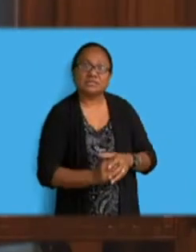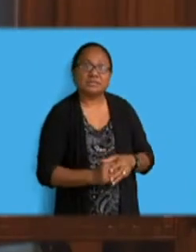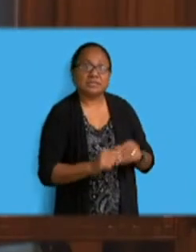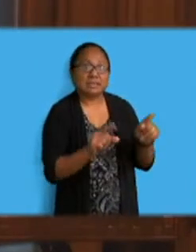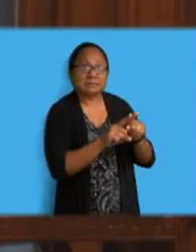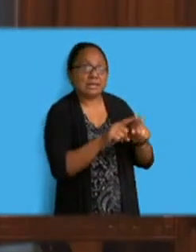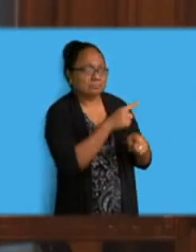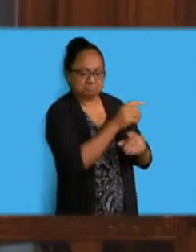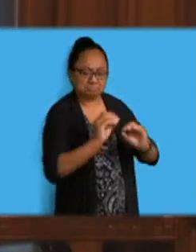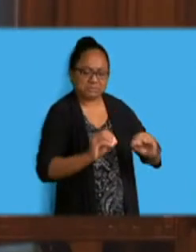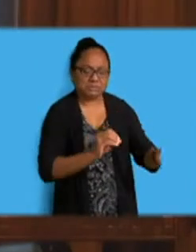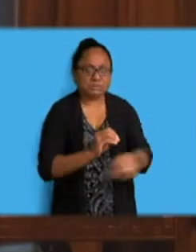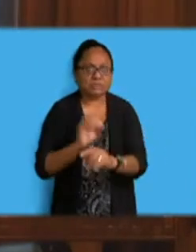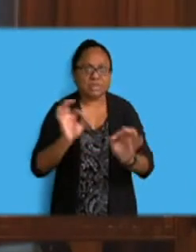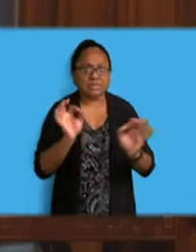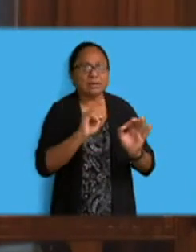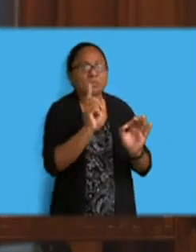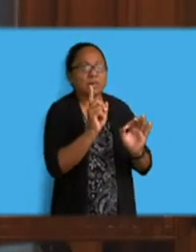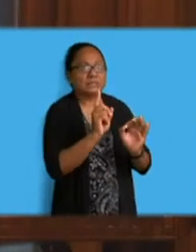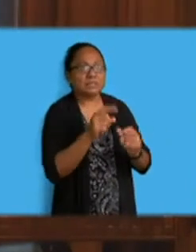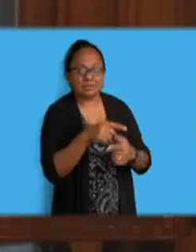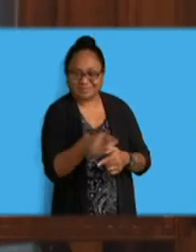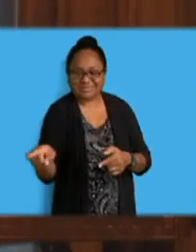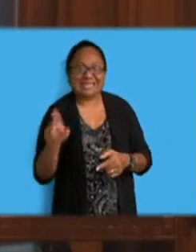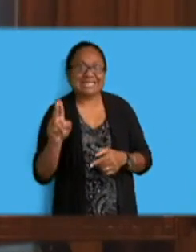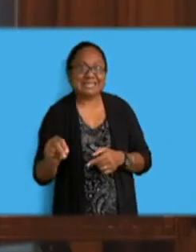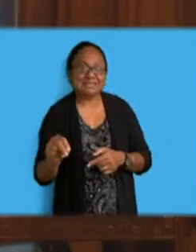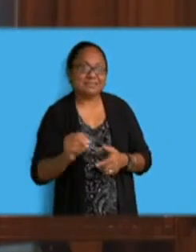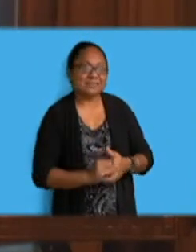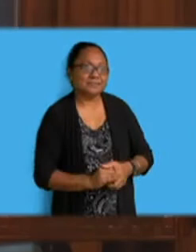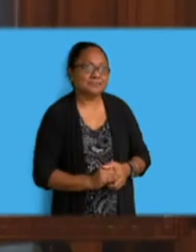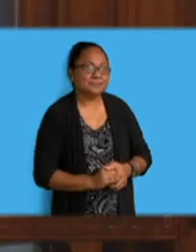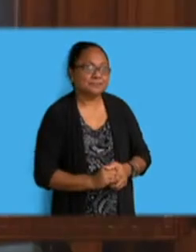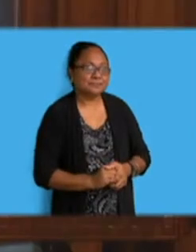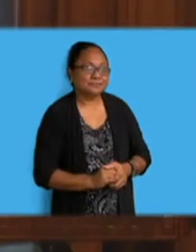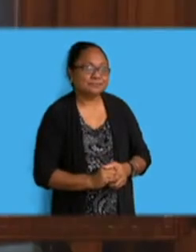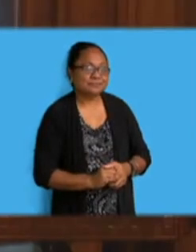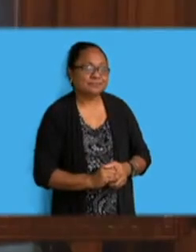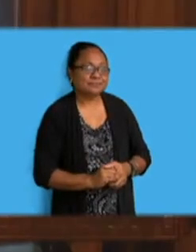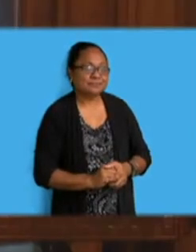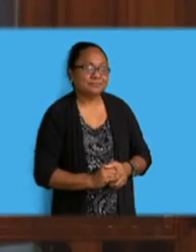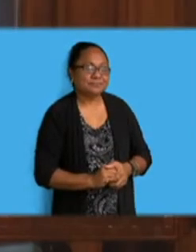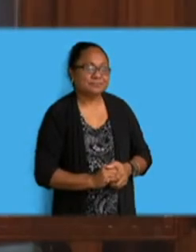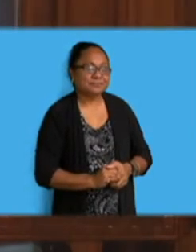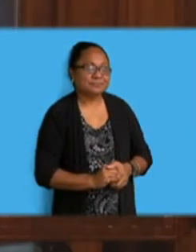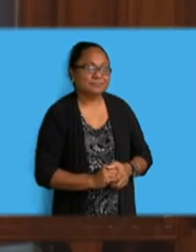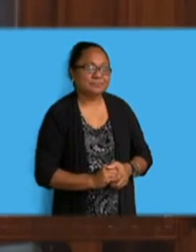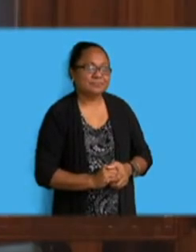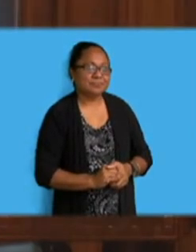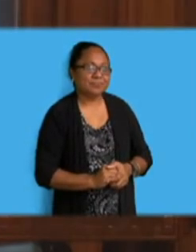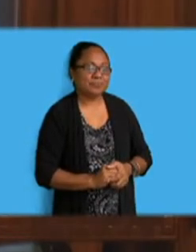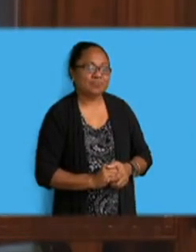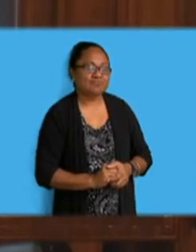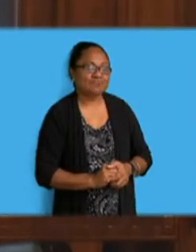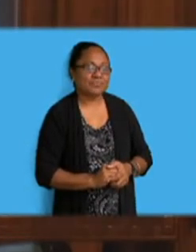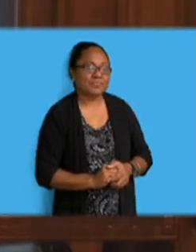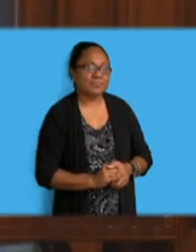to the detail about what is required of us. Honorable Deputy Speaker, you may have heard